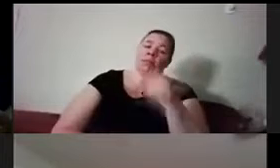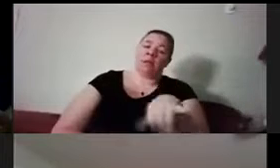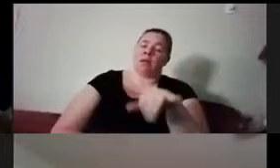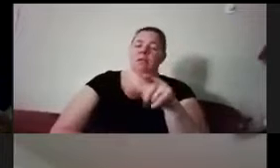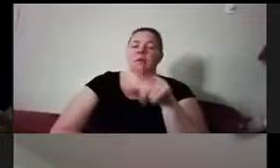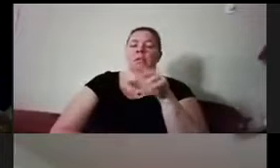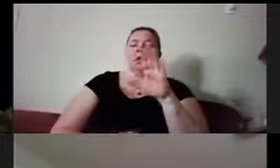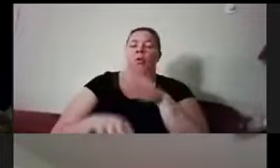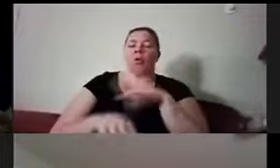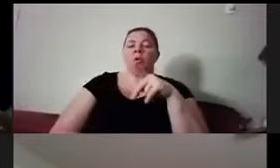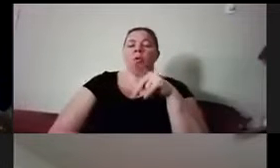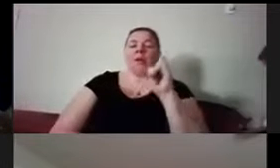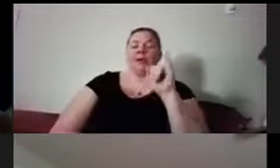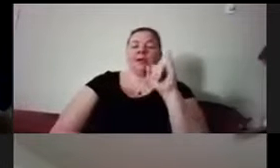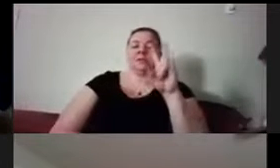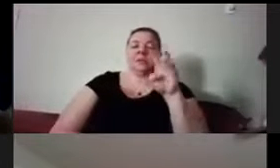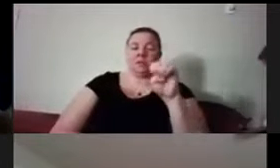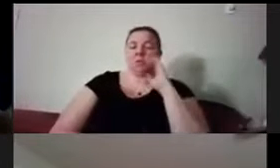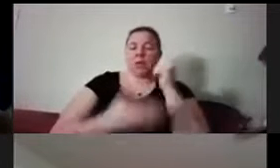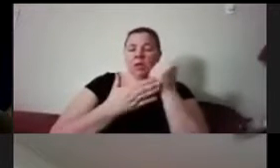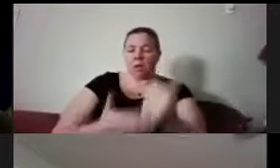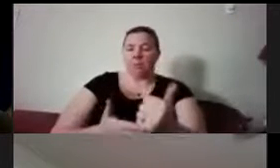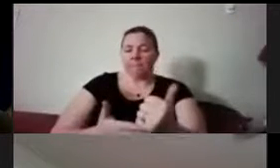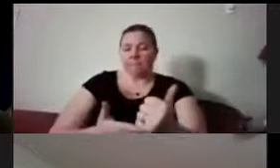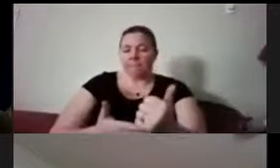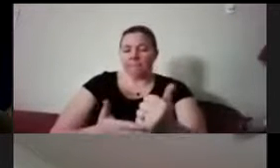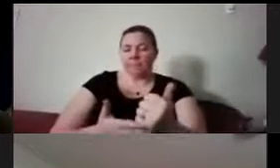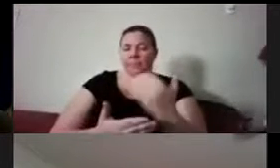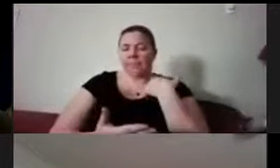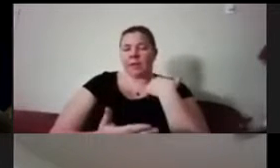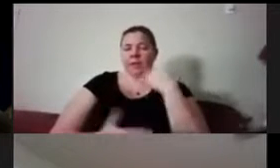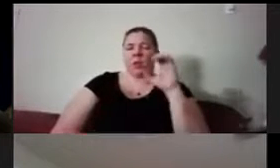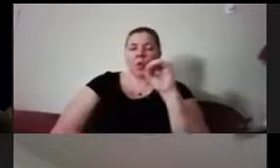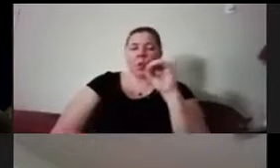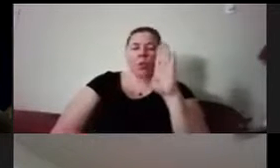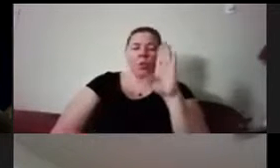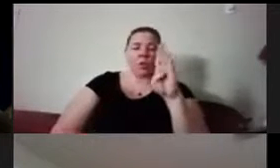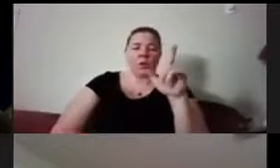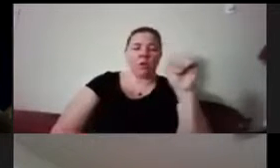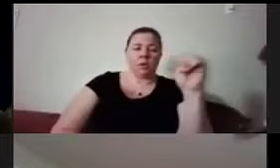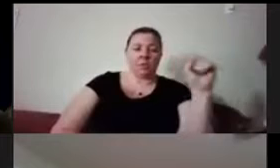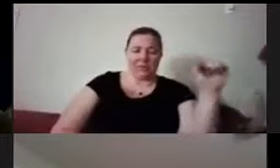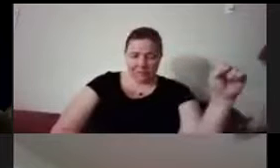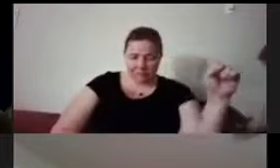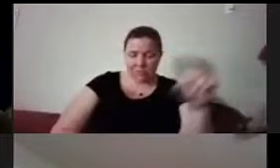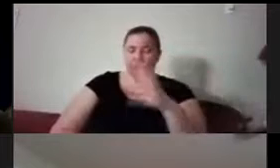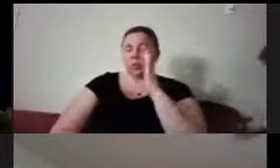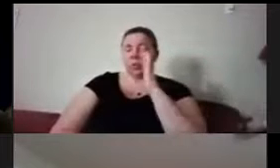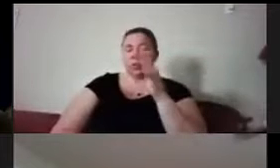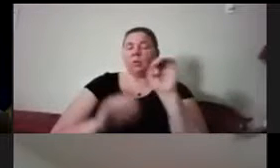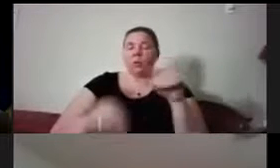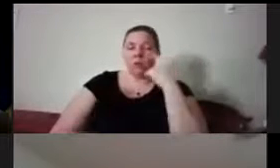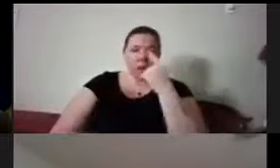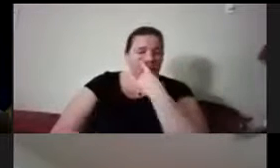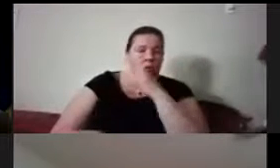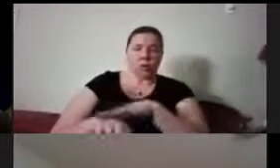Onpassive will be able to help you, because we've got something called Oh Bless, and that is going to put eyes on whatever